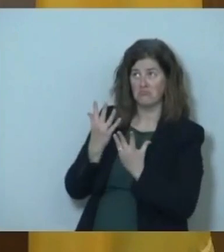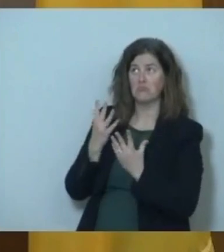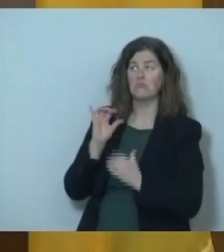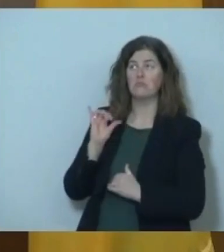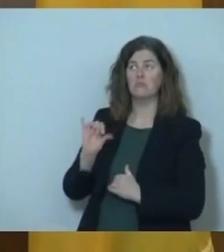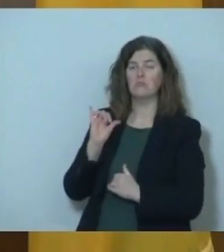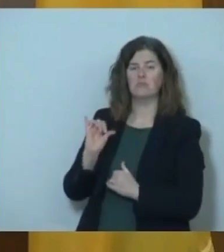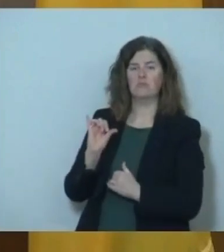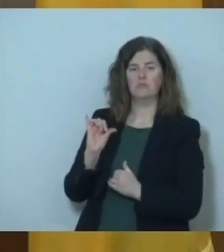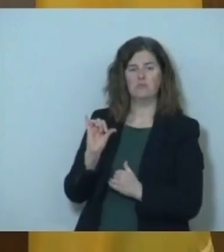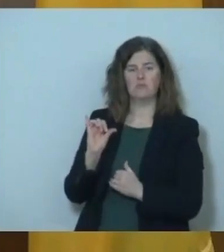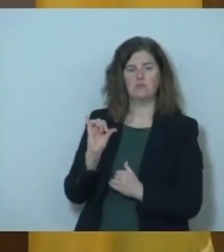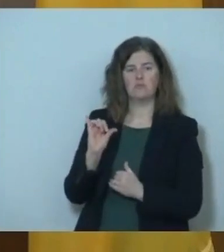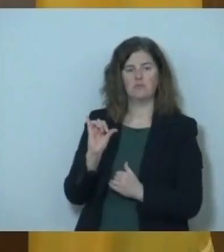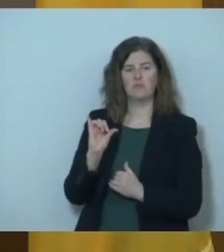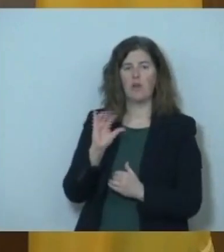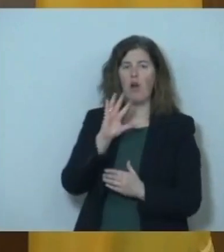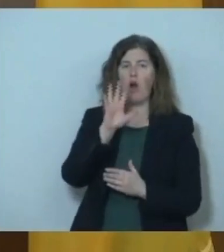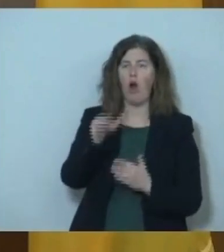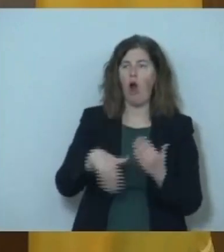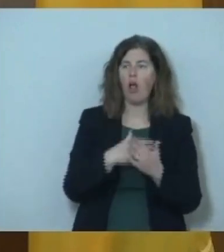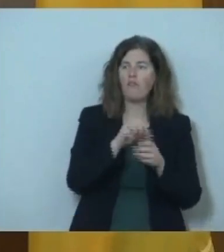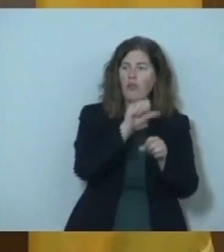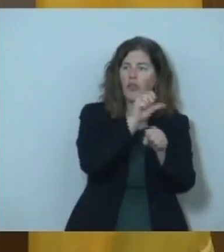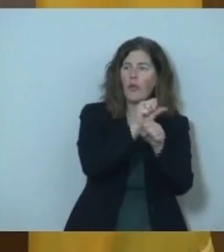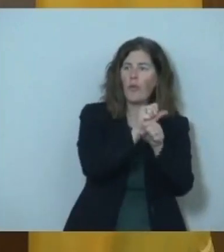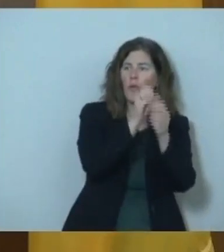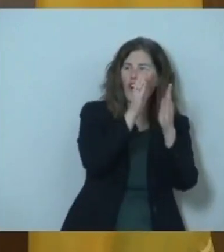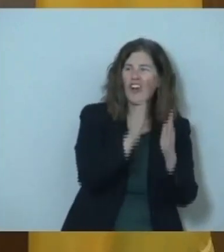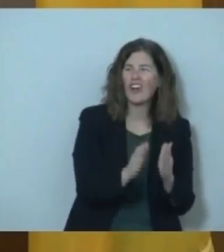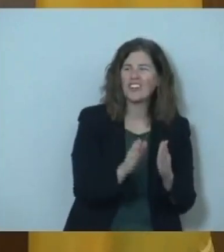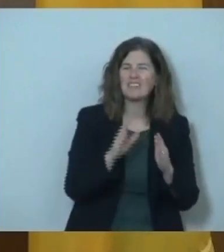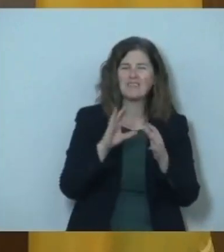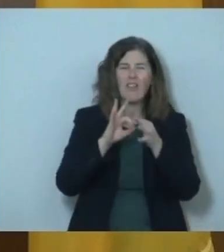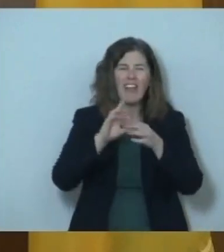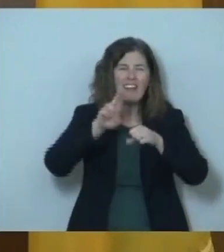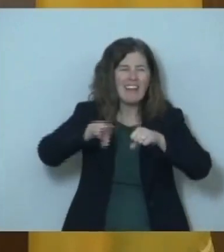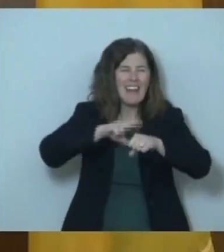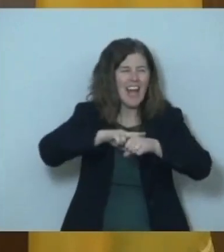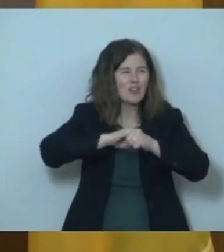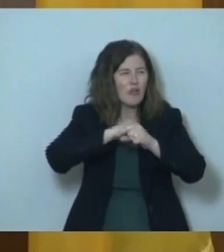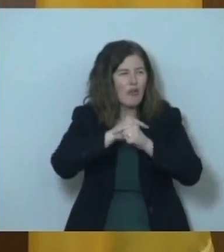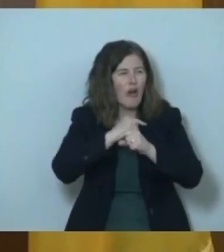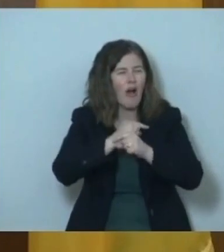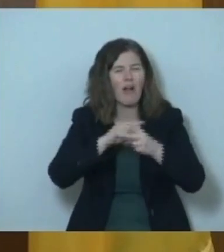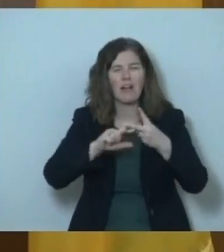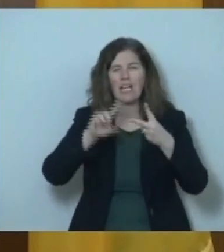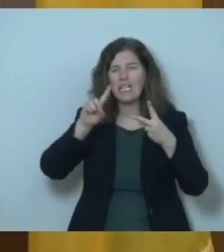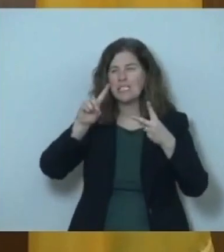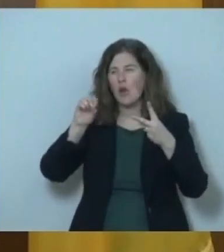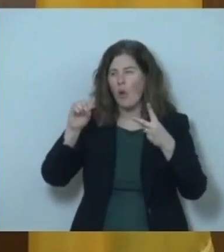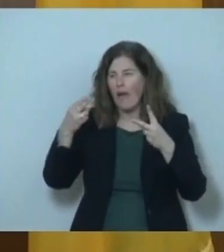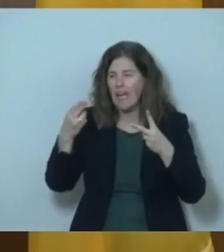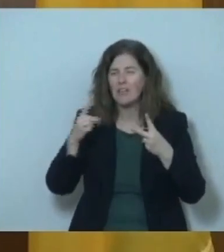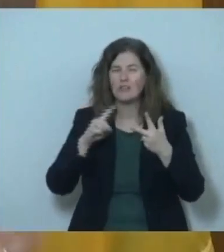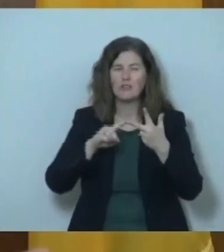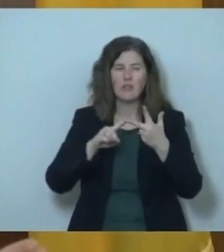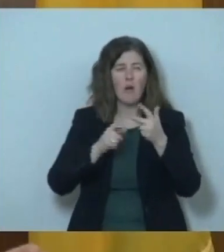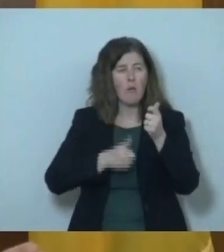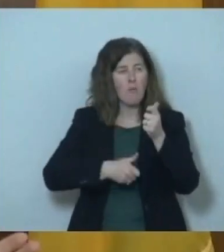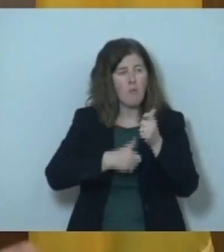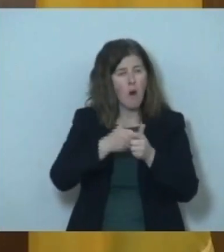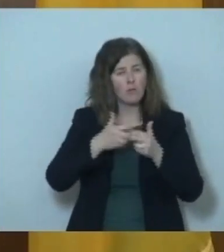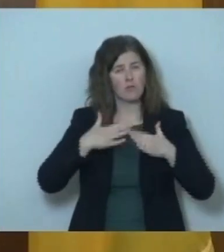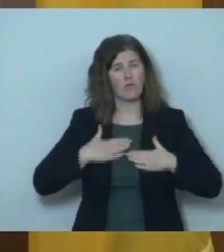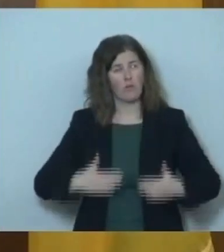that all of the personnel in the National Guard and in the Department of Health and the vast majority in the